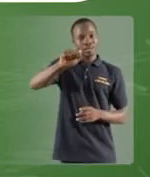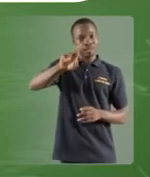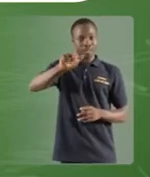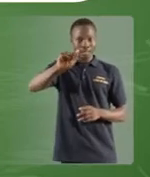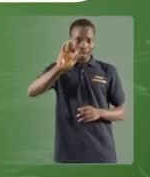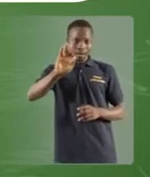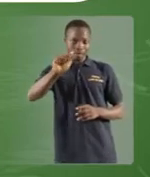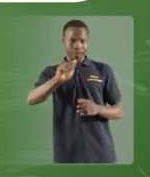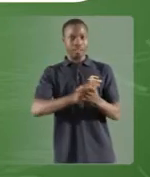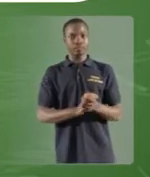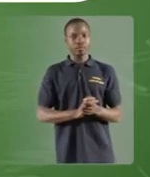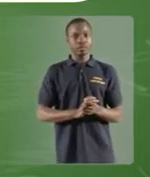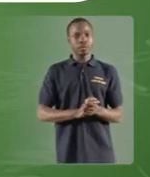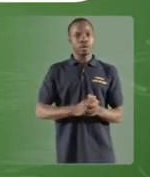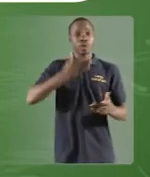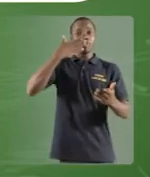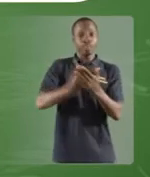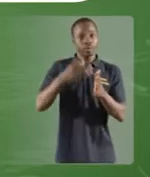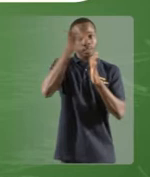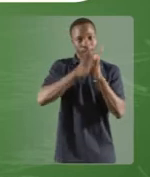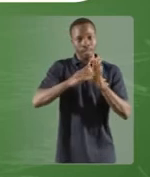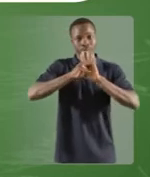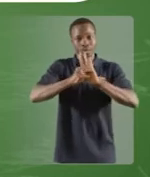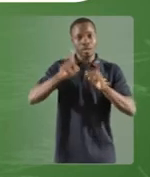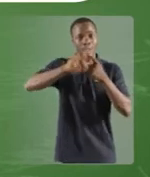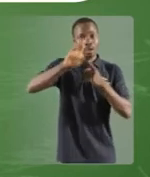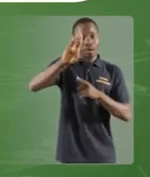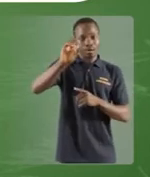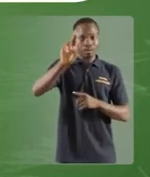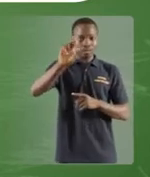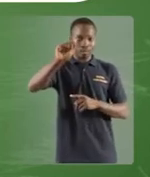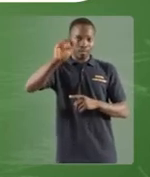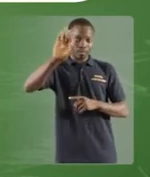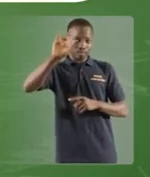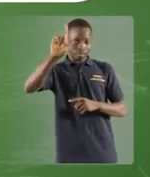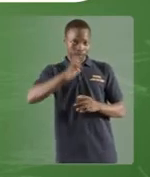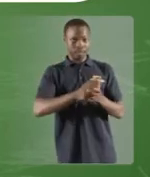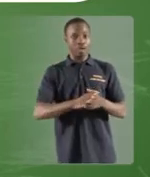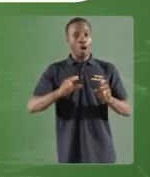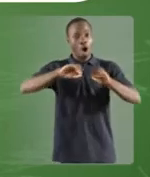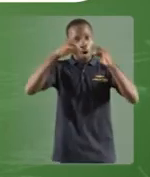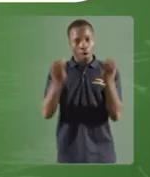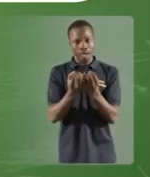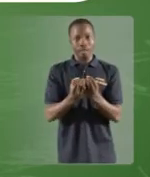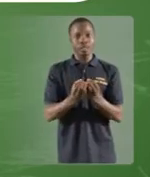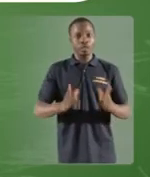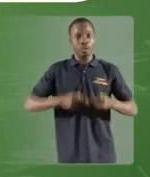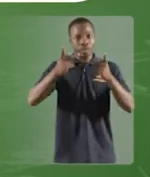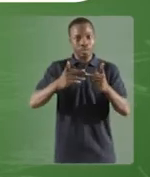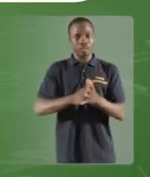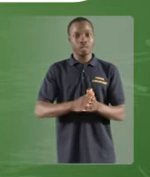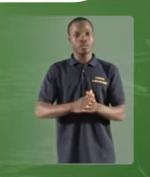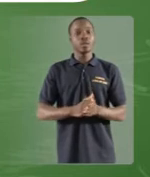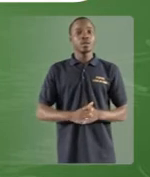one of the best fashion designers in Boisflé, organized a presentation of his new creations